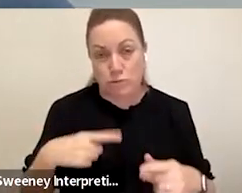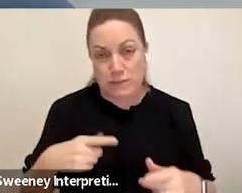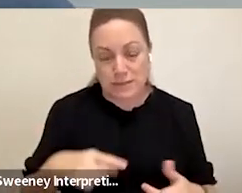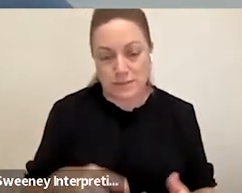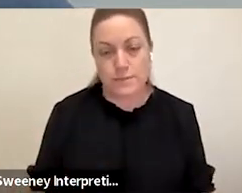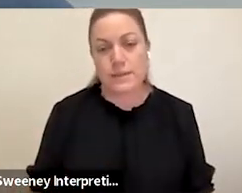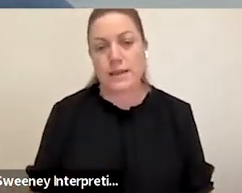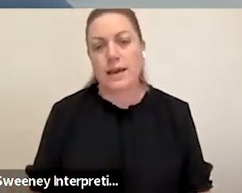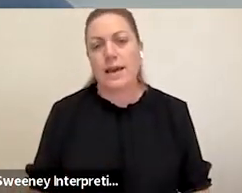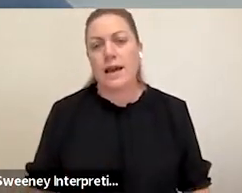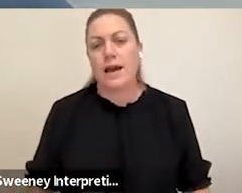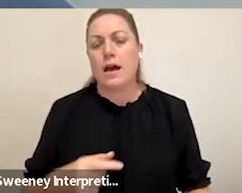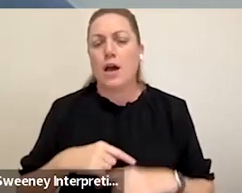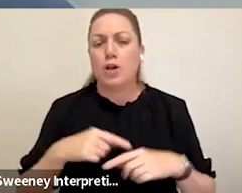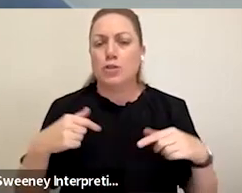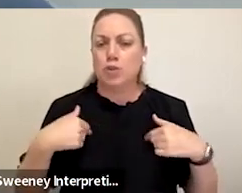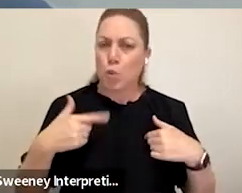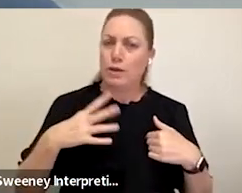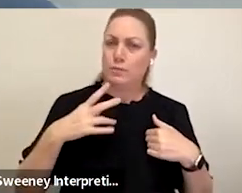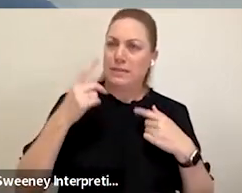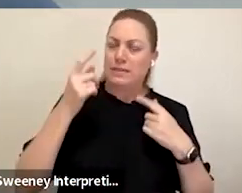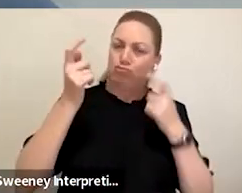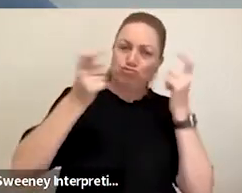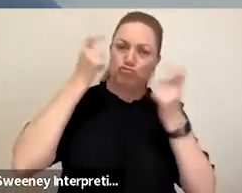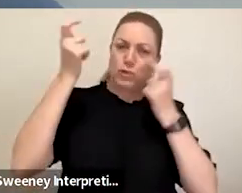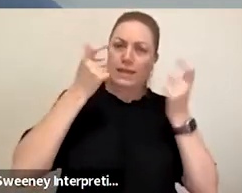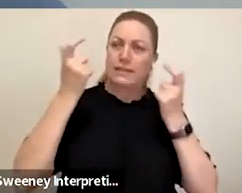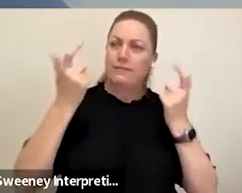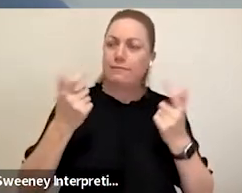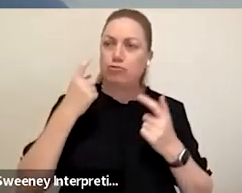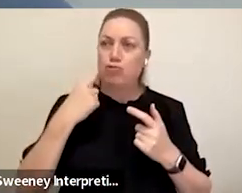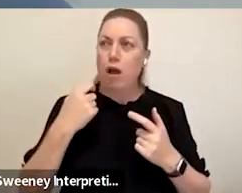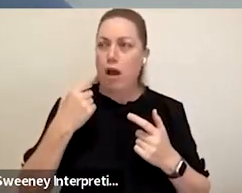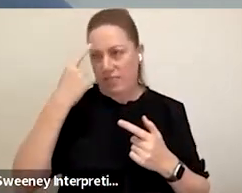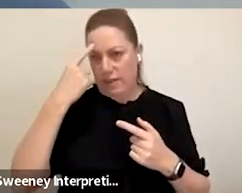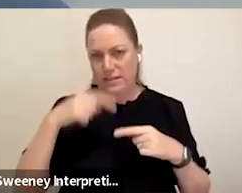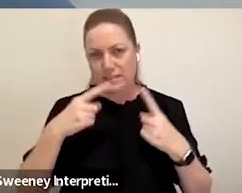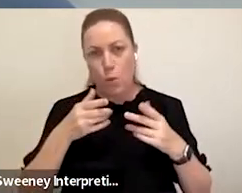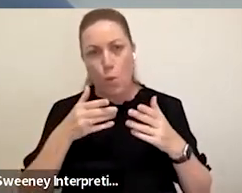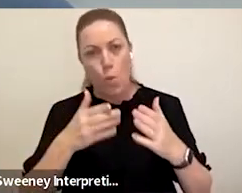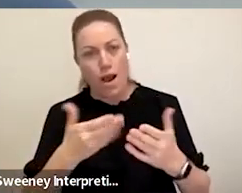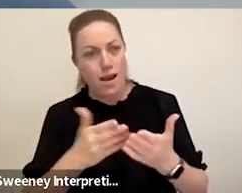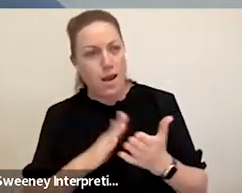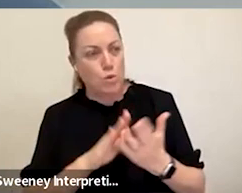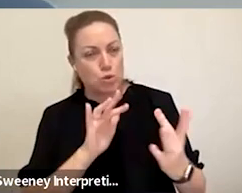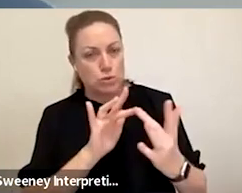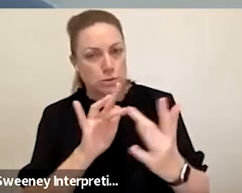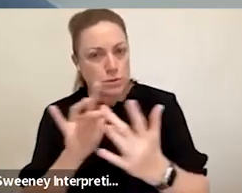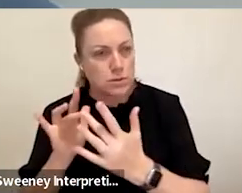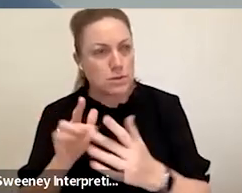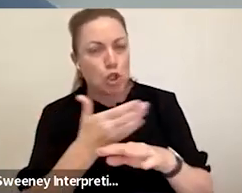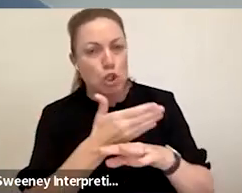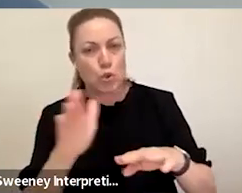we have had to be creative in that sense, and we've tried to figure out different ways to connect with potential